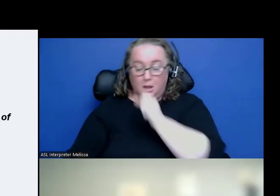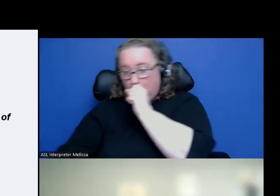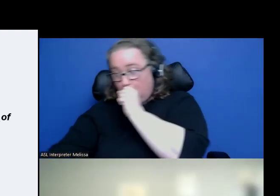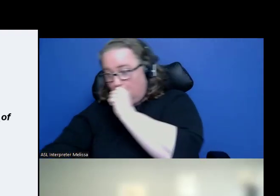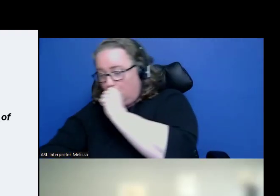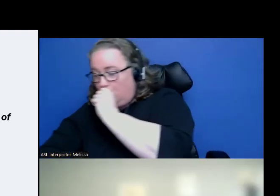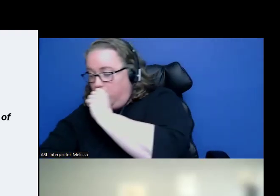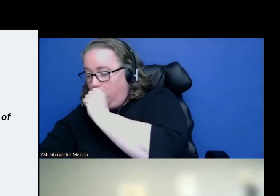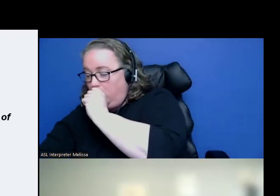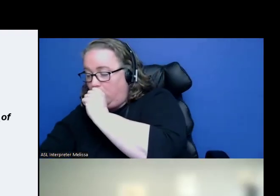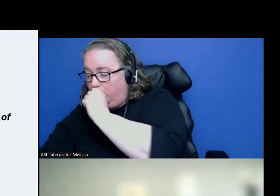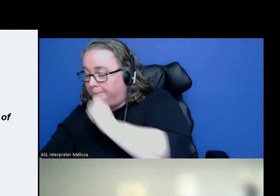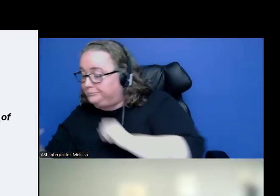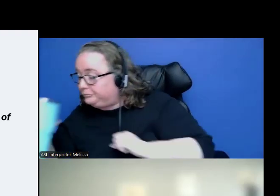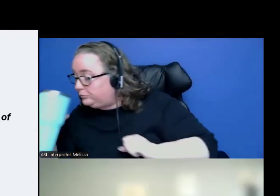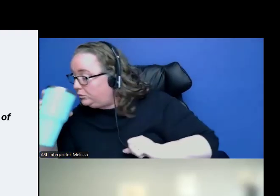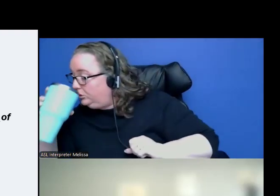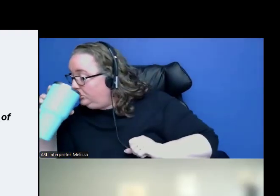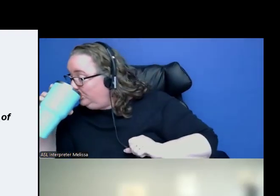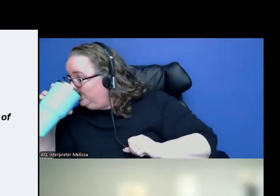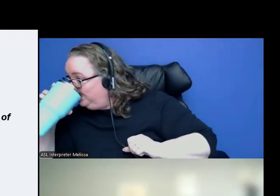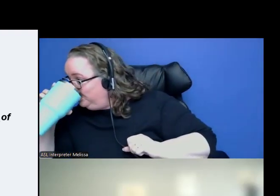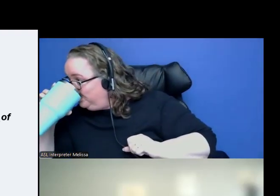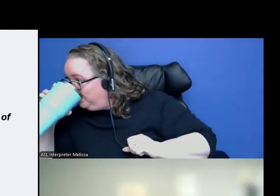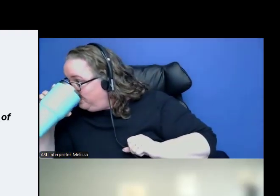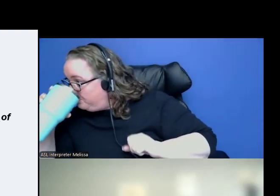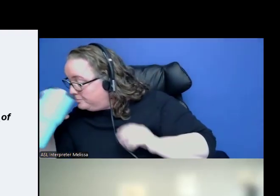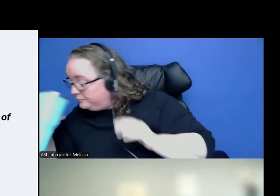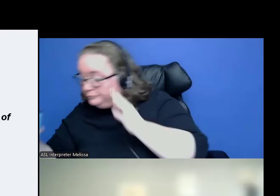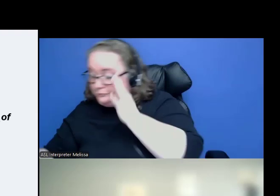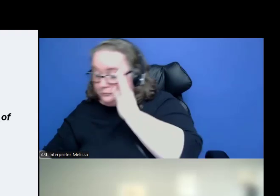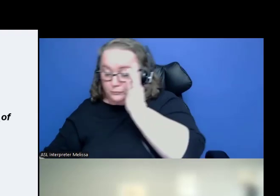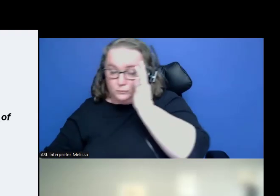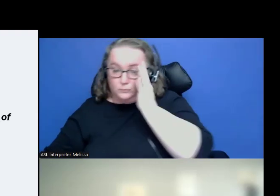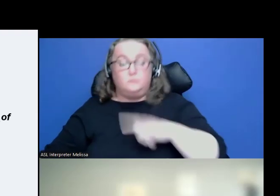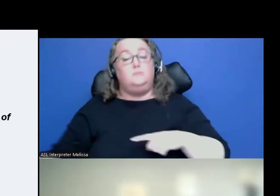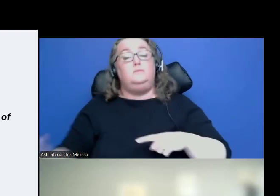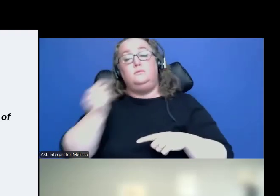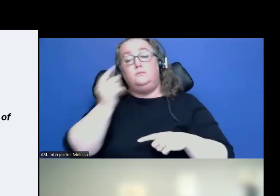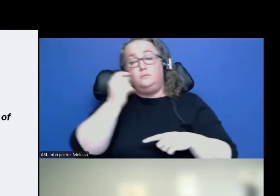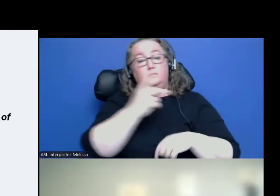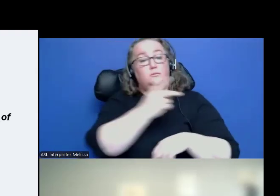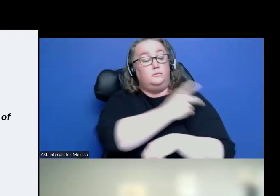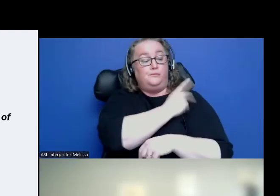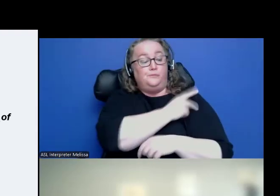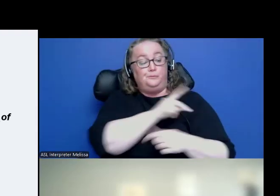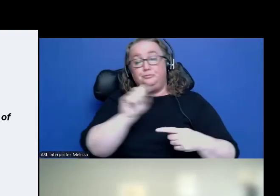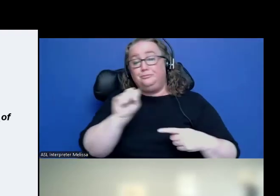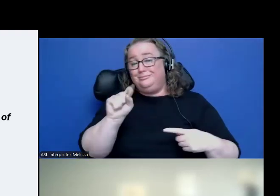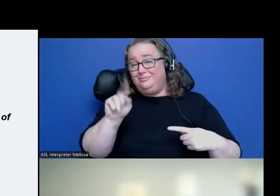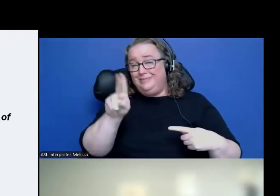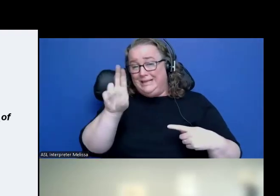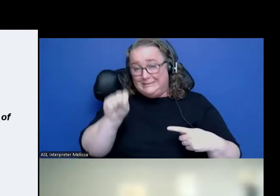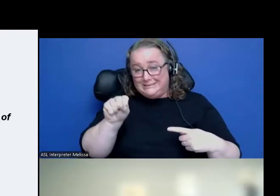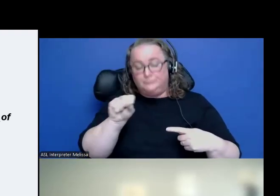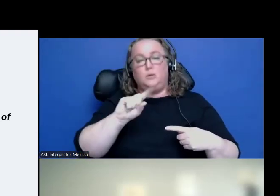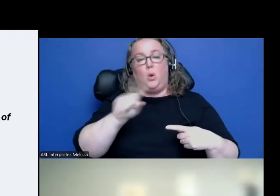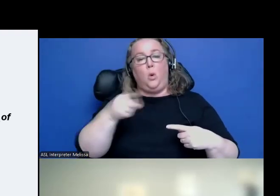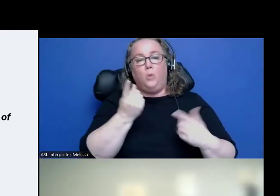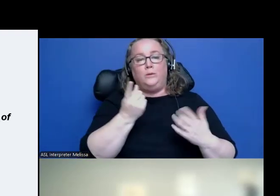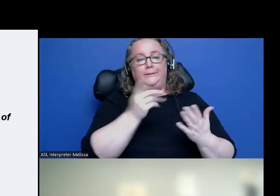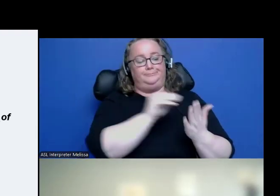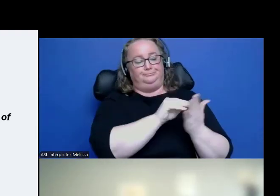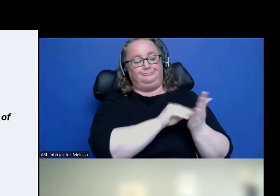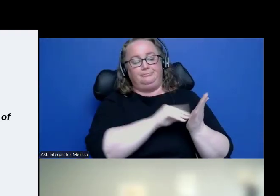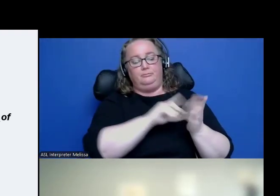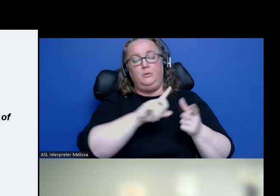The patient's status on the IDO protocol is tracked only in treatment rounds, and